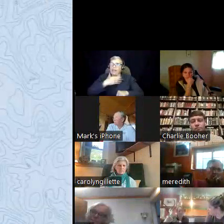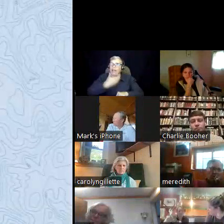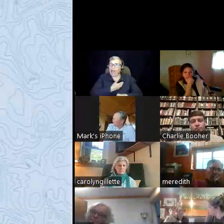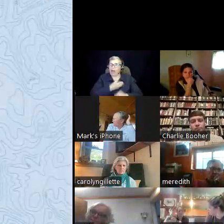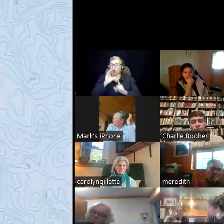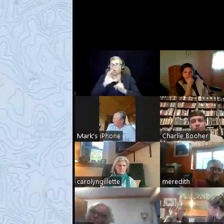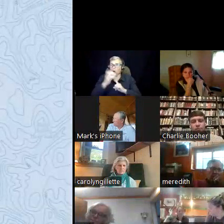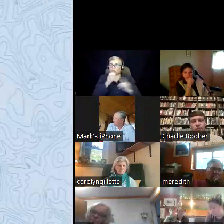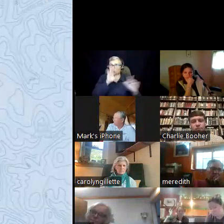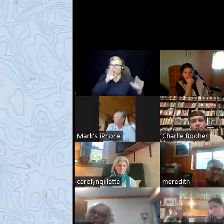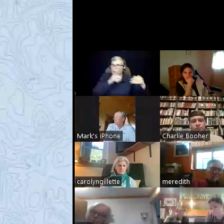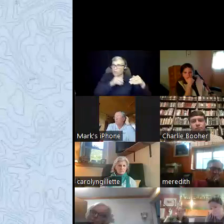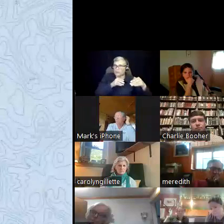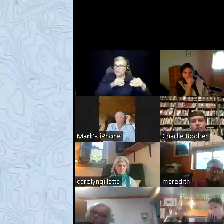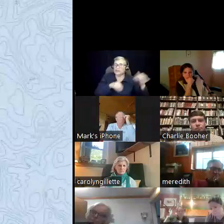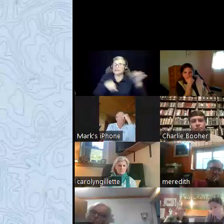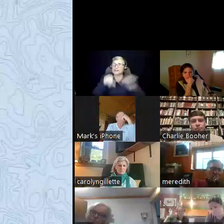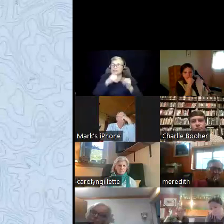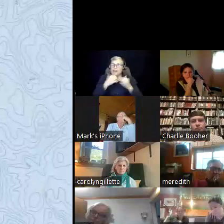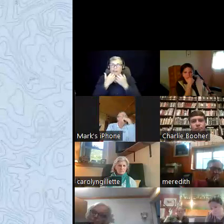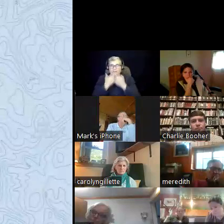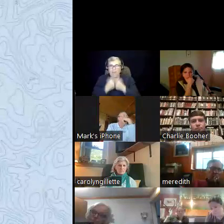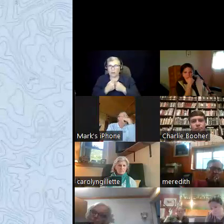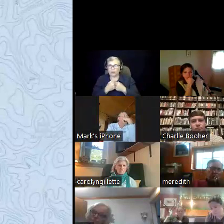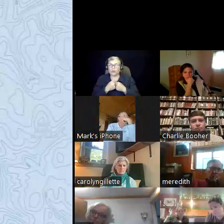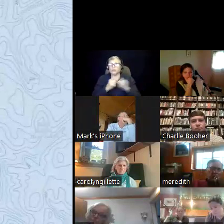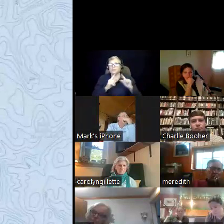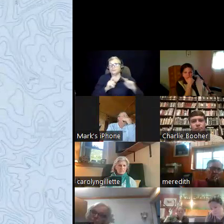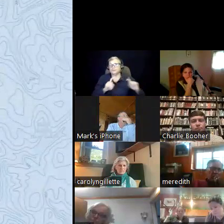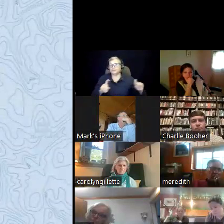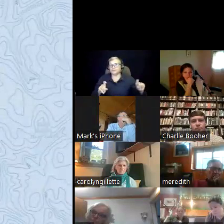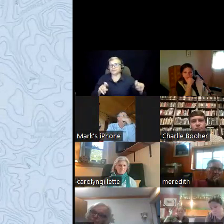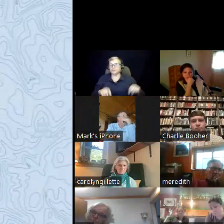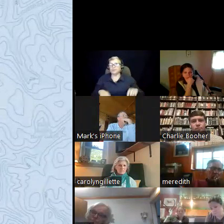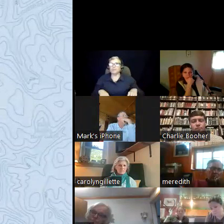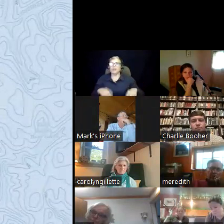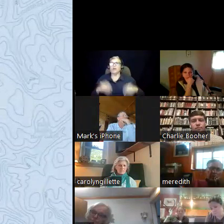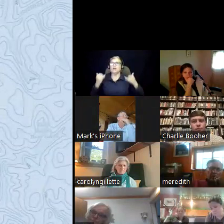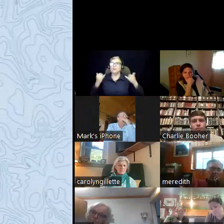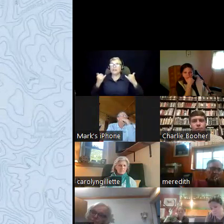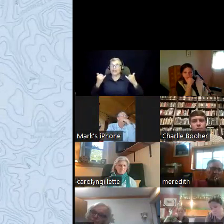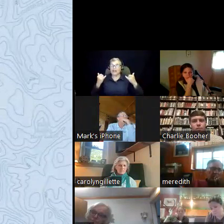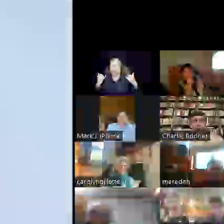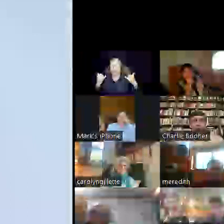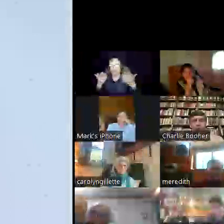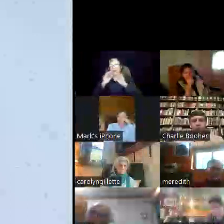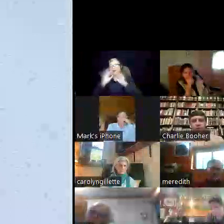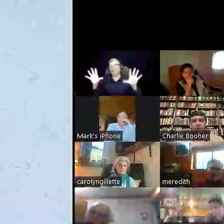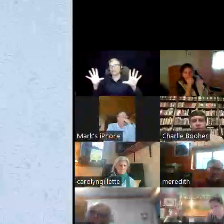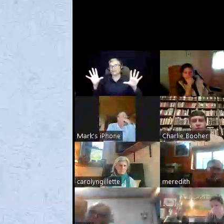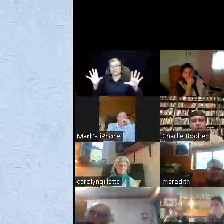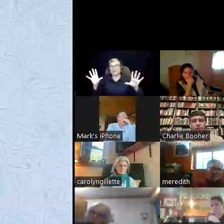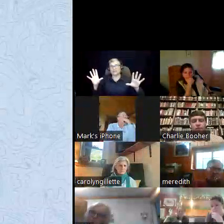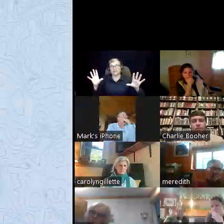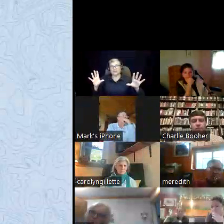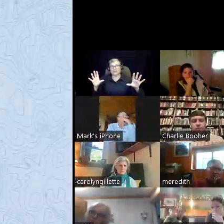our society, our values, etc. But now, obviously, we're in the midst of this